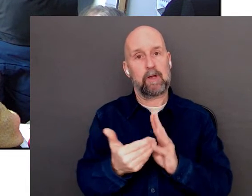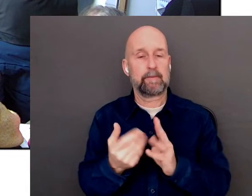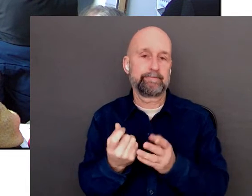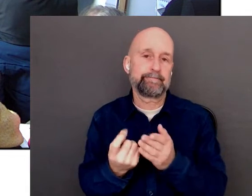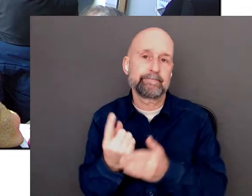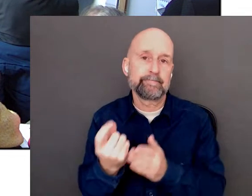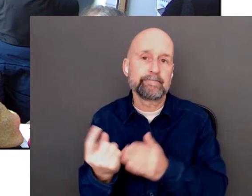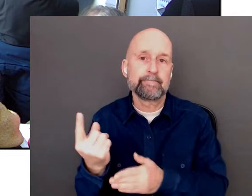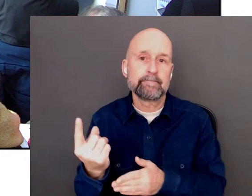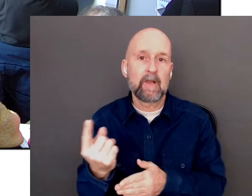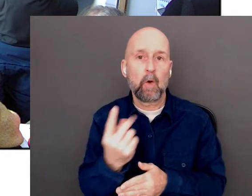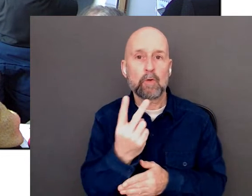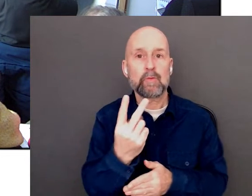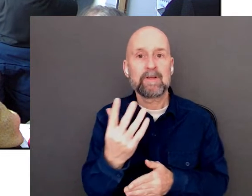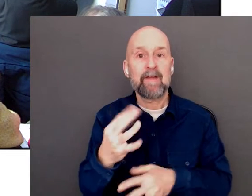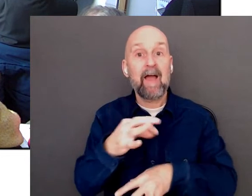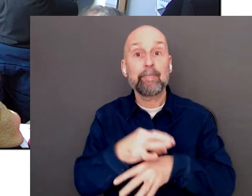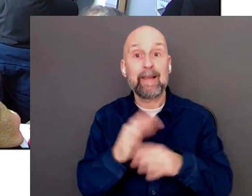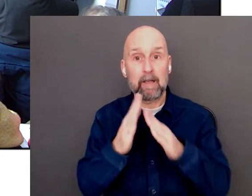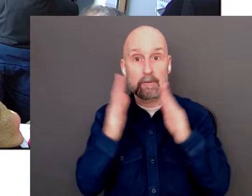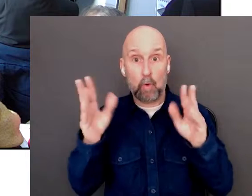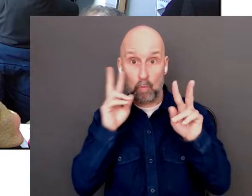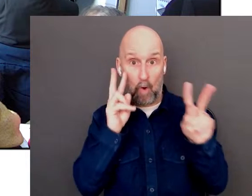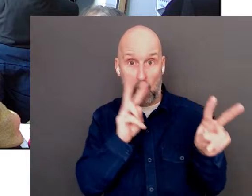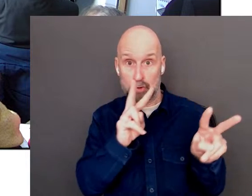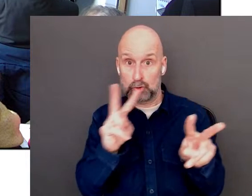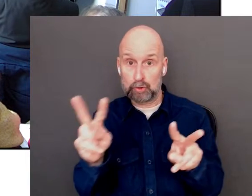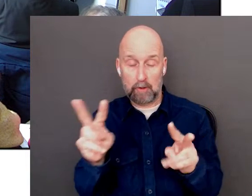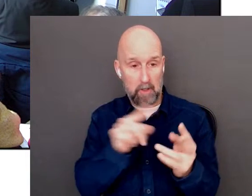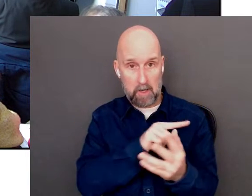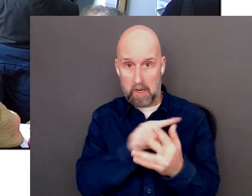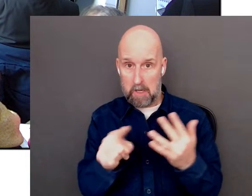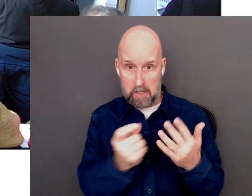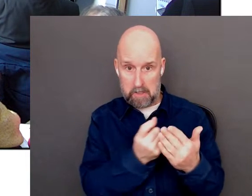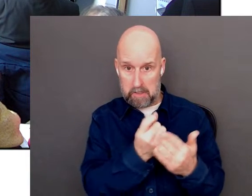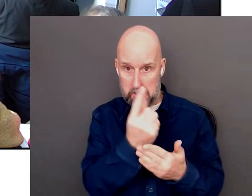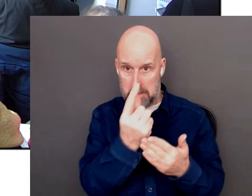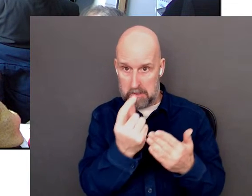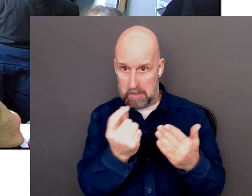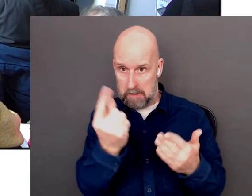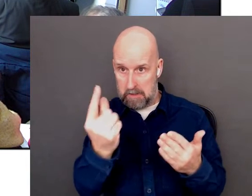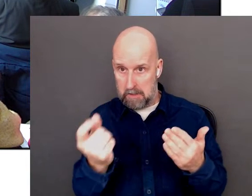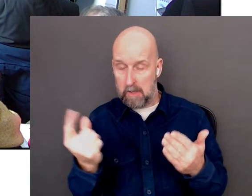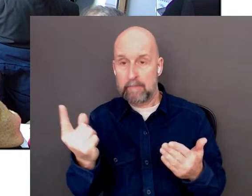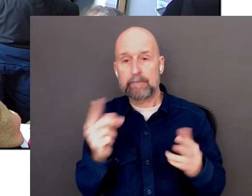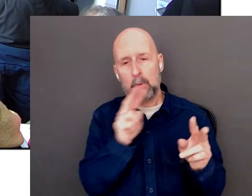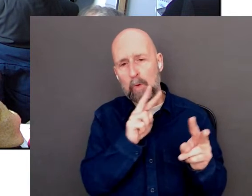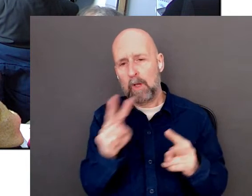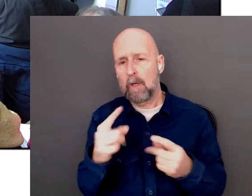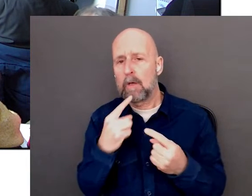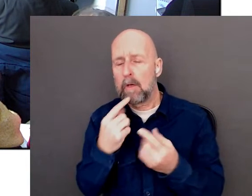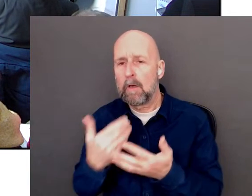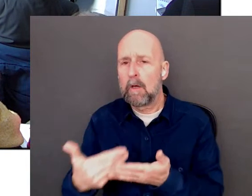25-minute experience, and showed up after looking at the data and